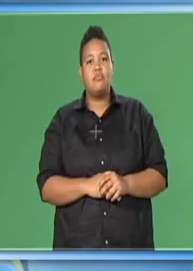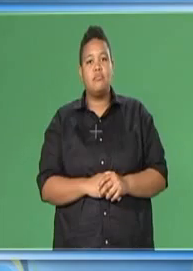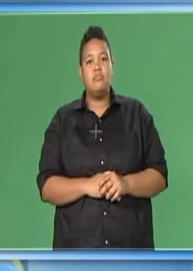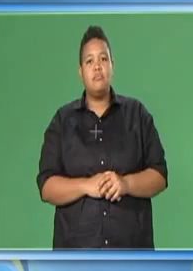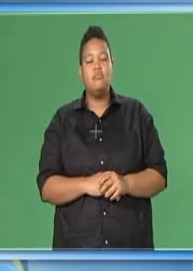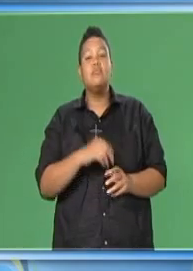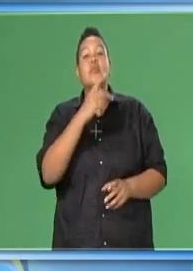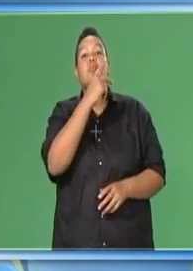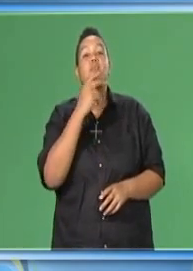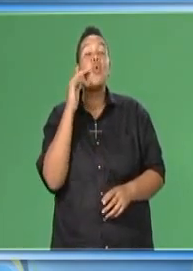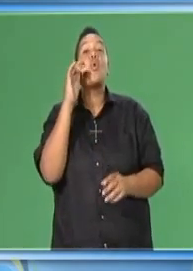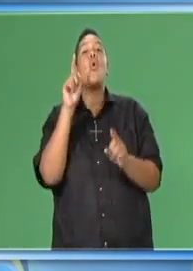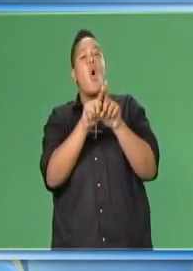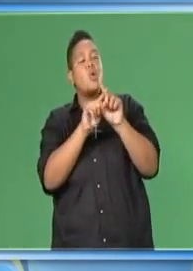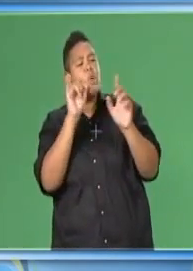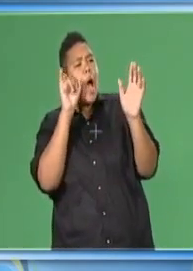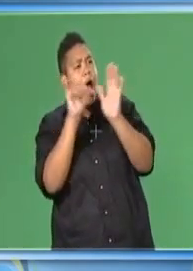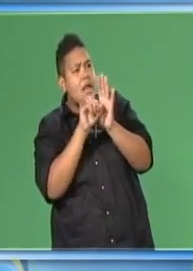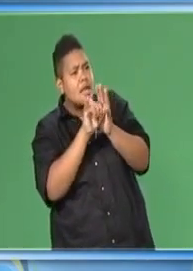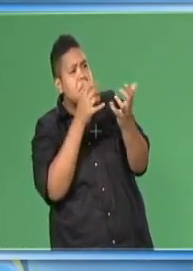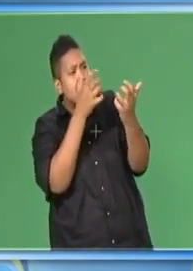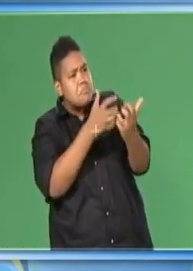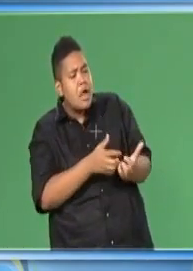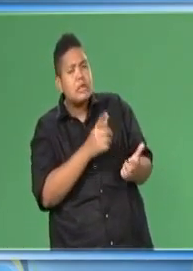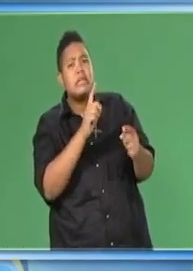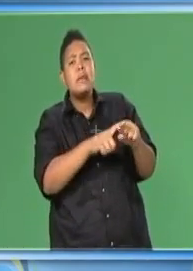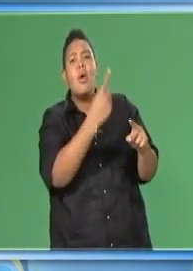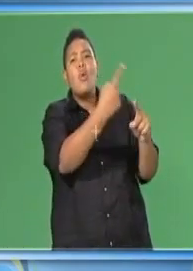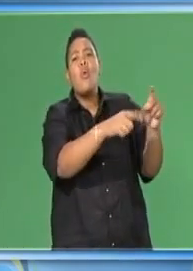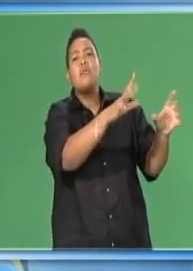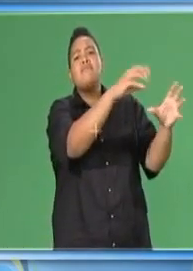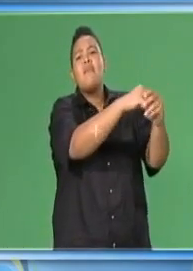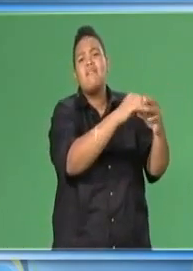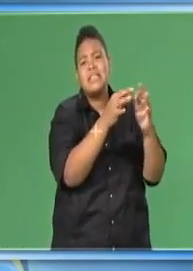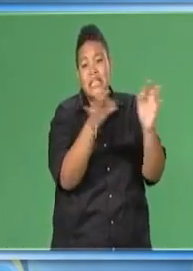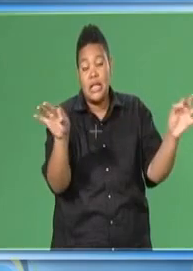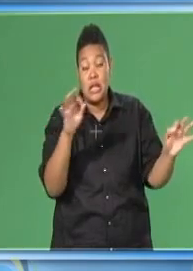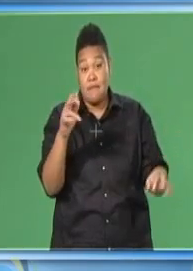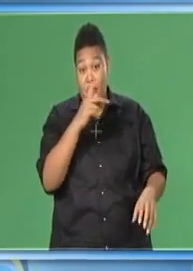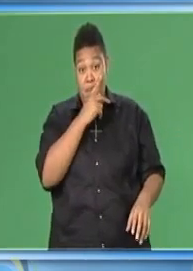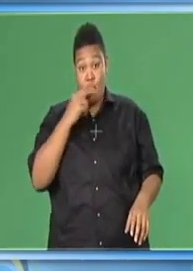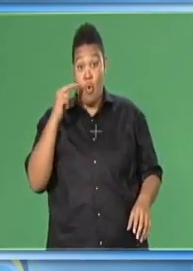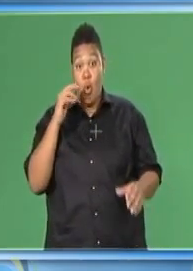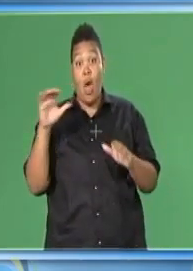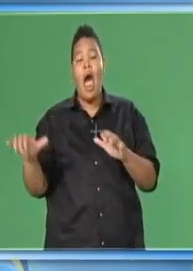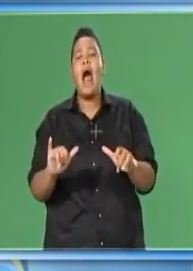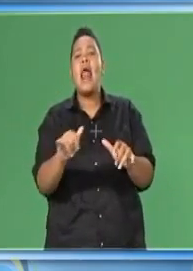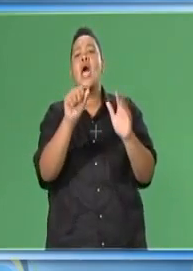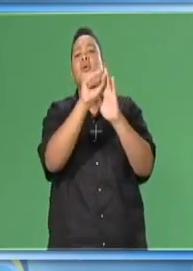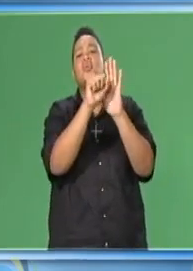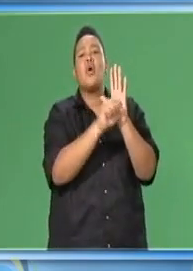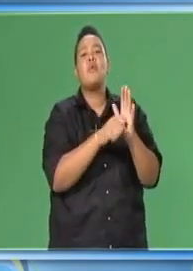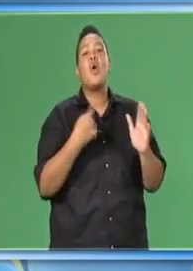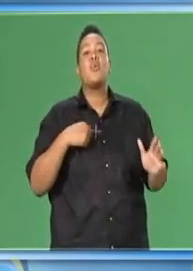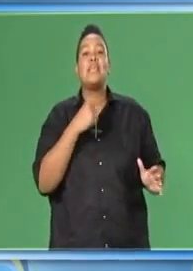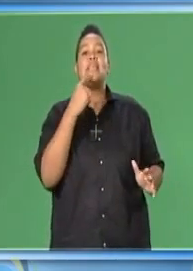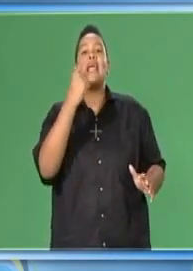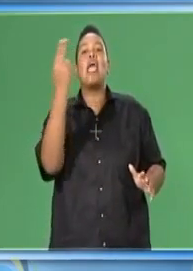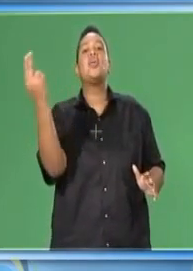Pronouns are also identified according to the function they serve in a sentence. If a pronoun acts as a subject, we say it is used